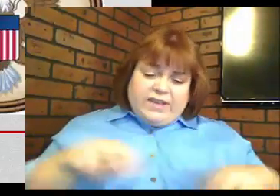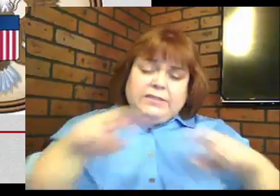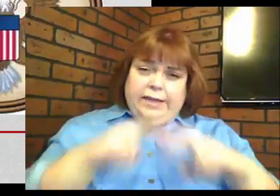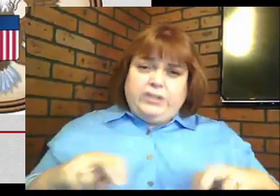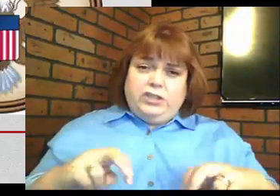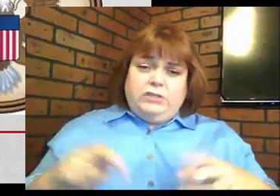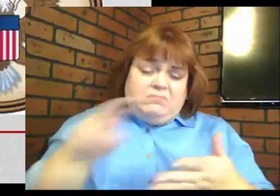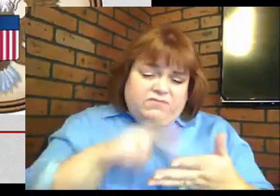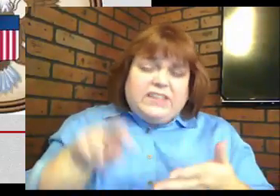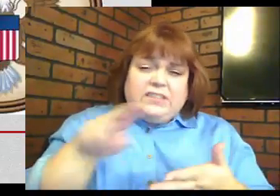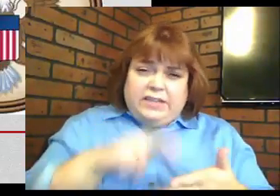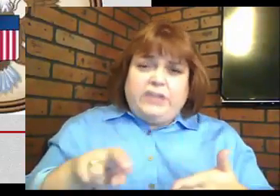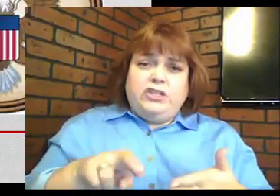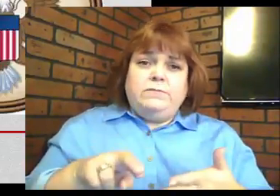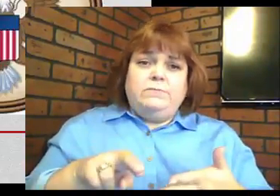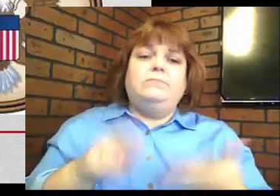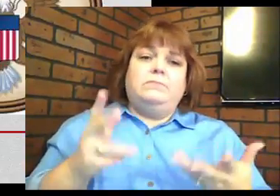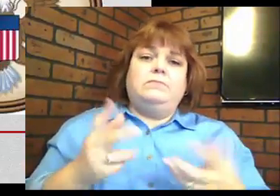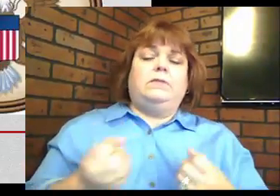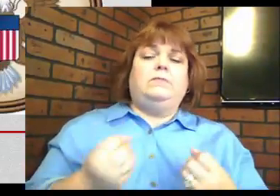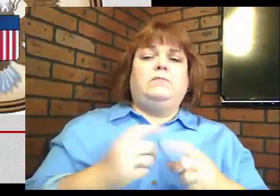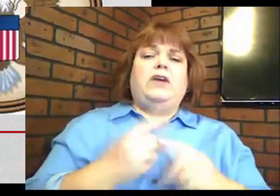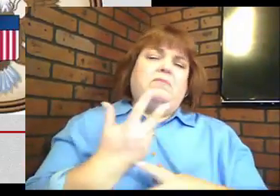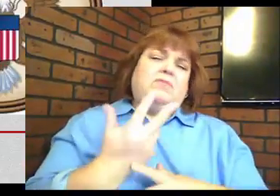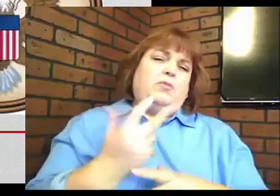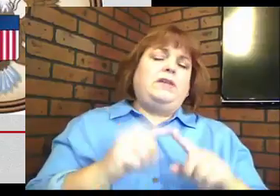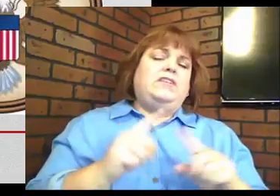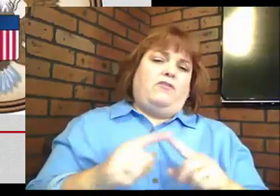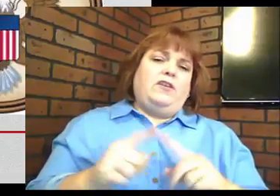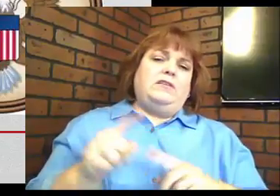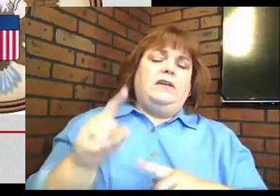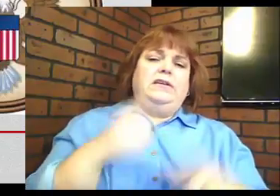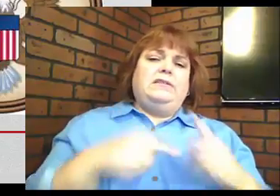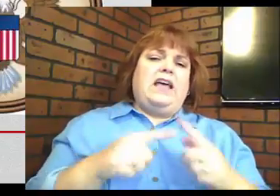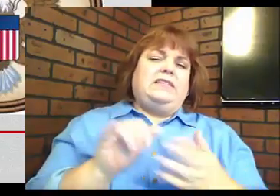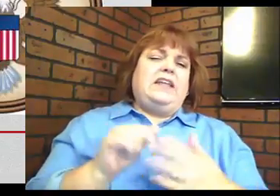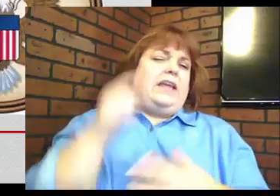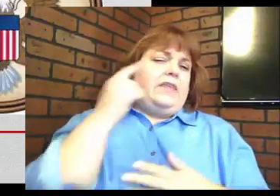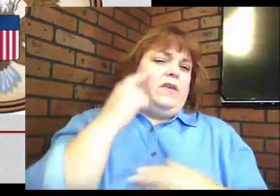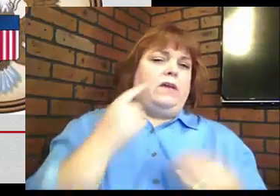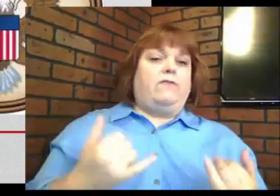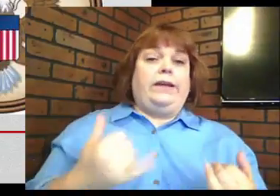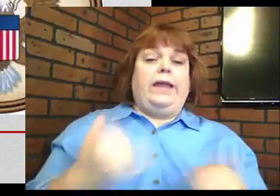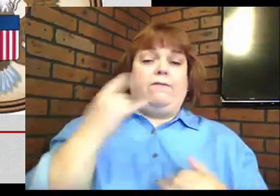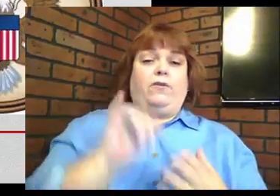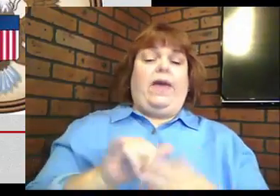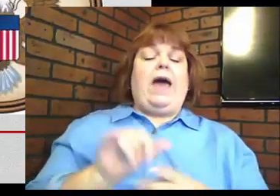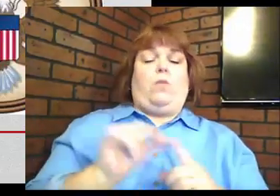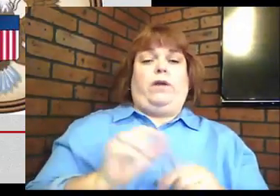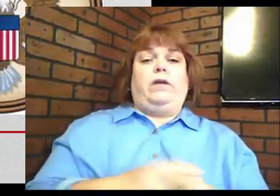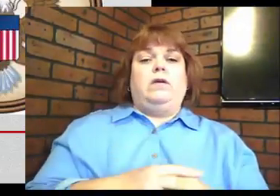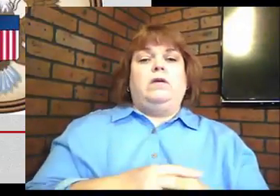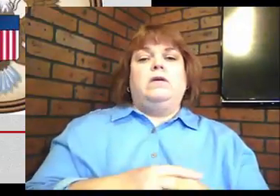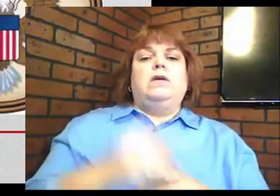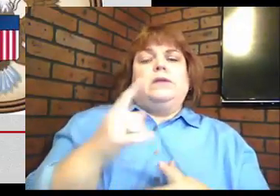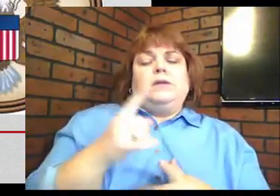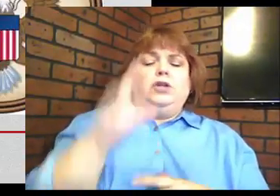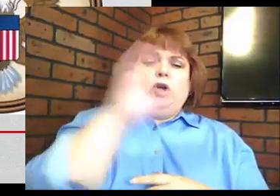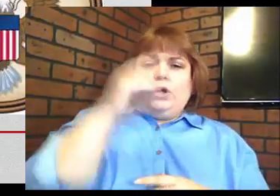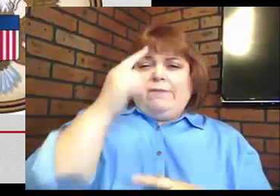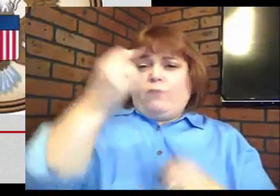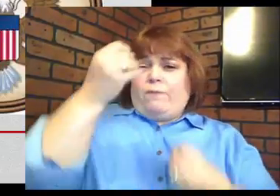Government. That's the group of people in the city or the state or the country that make laws. The